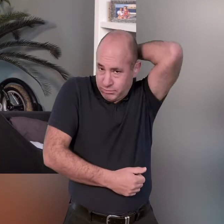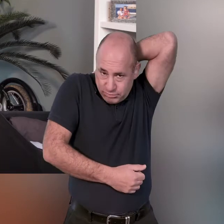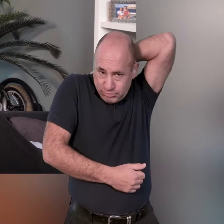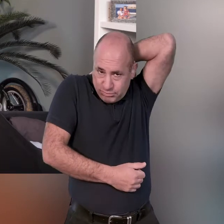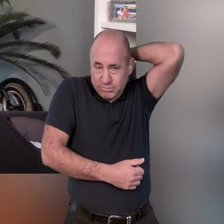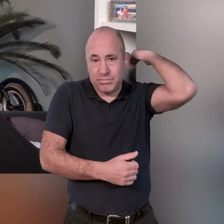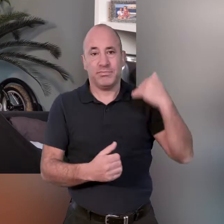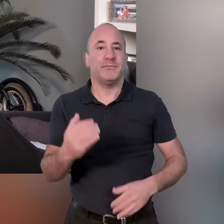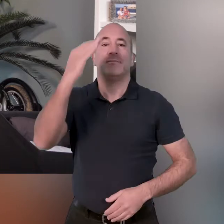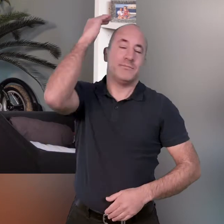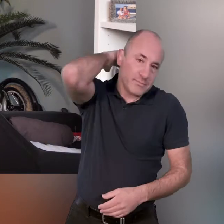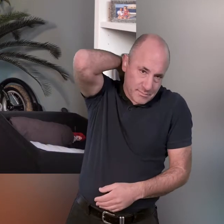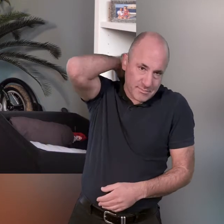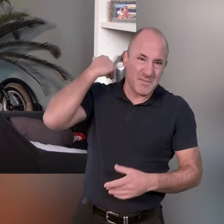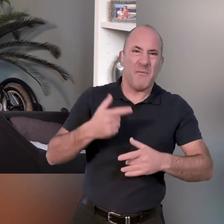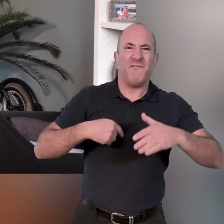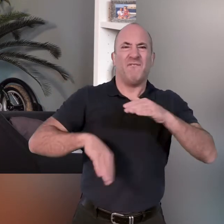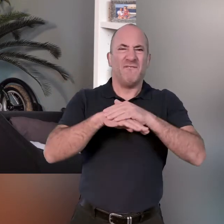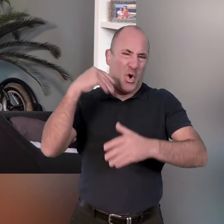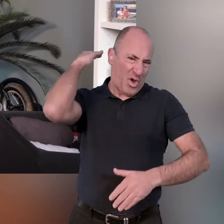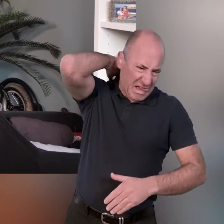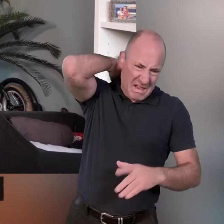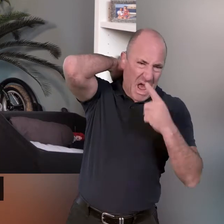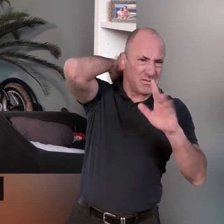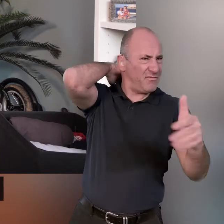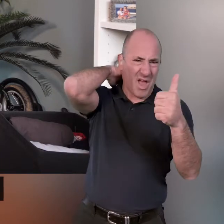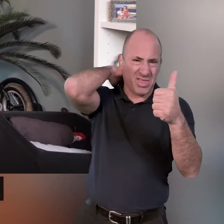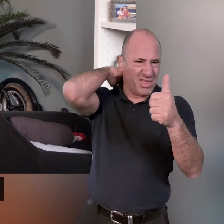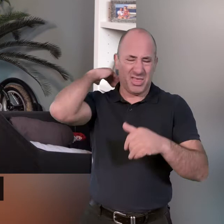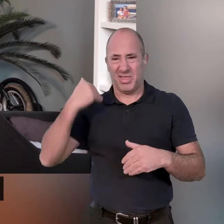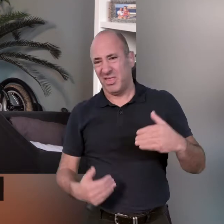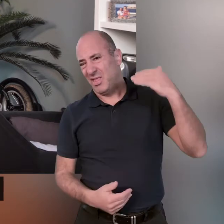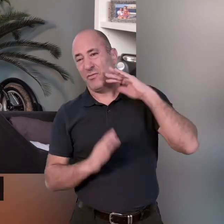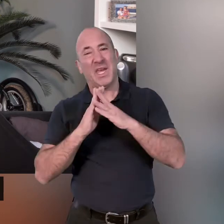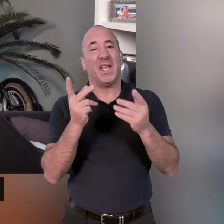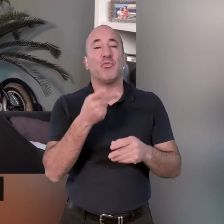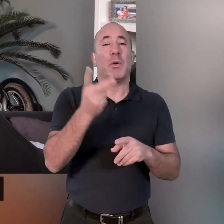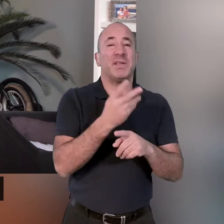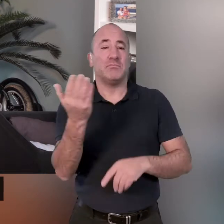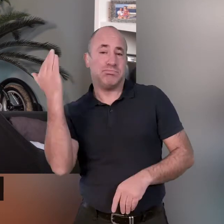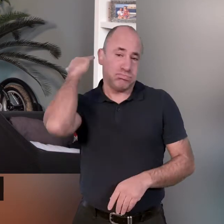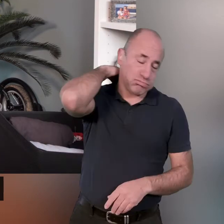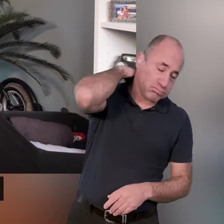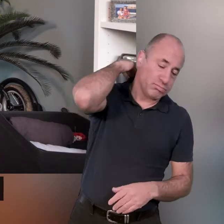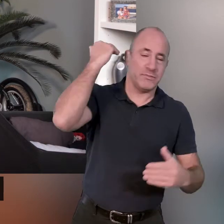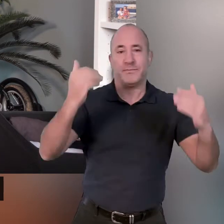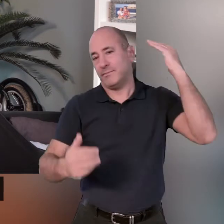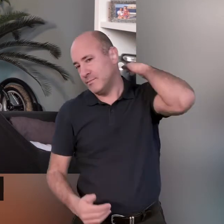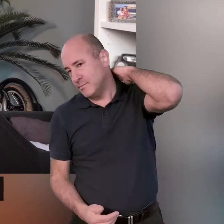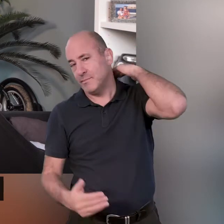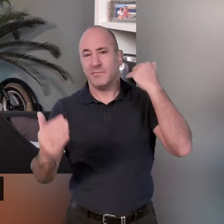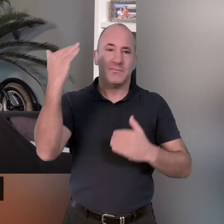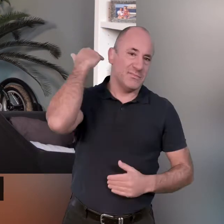always. If you can't get all the way over, just get in as far as you can, and then repeating on the other side and just having it